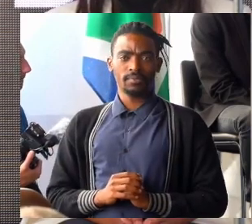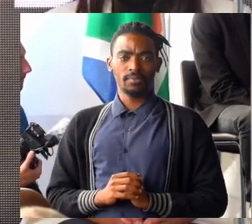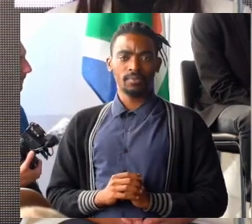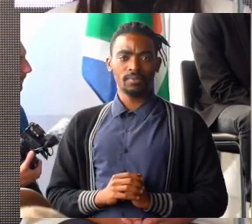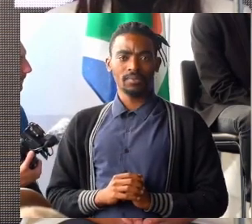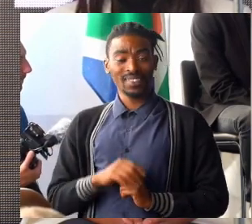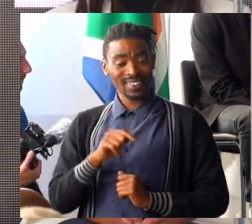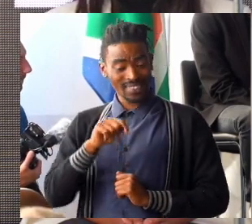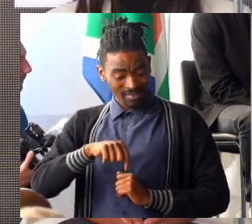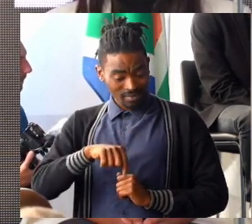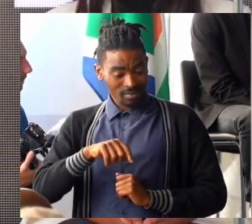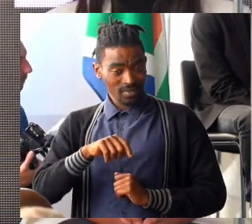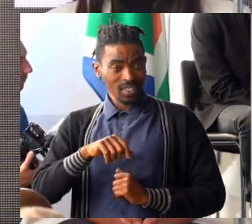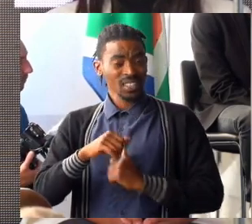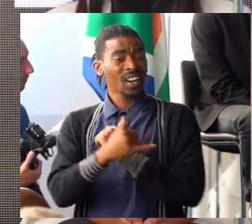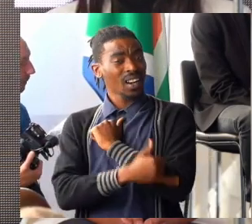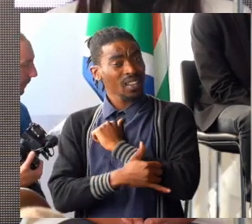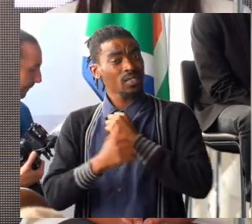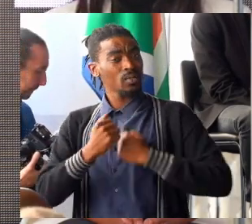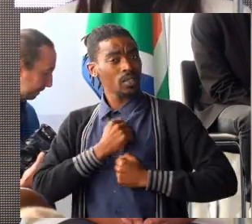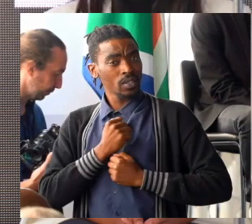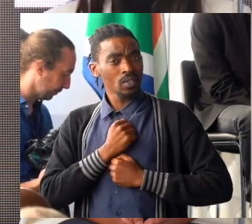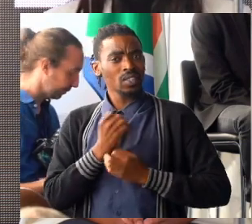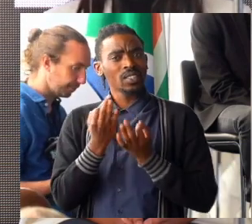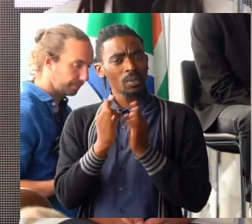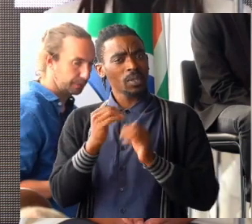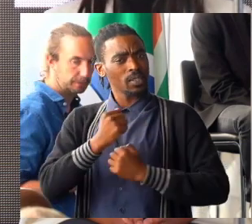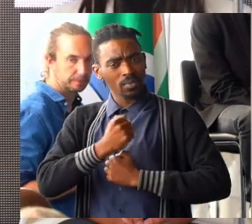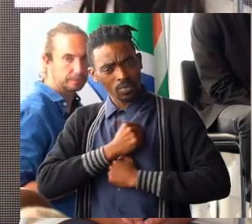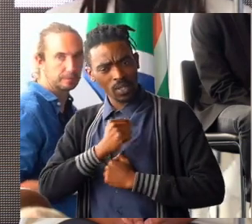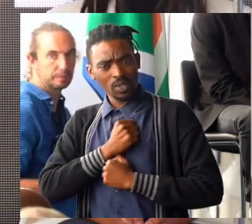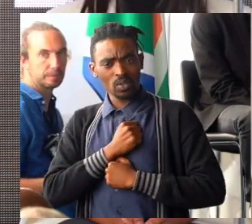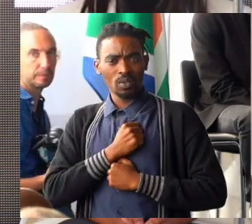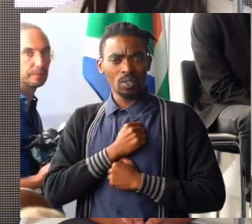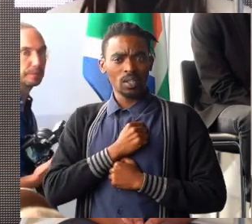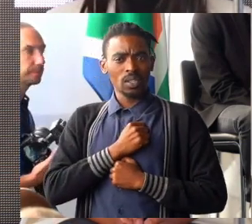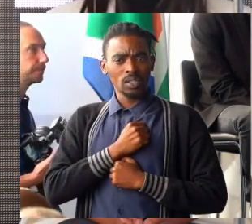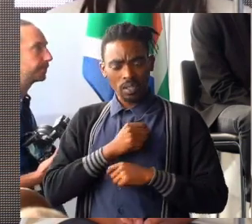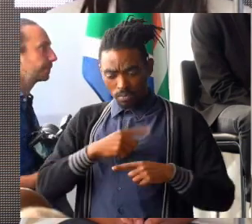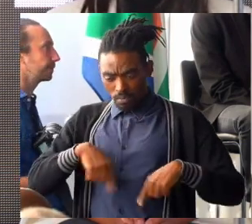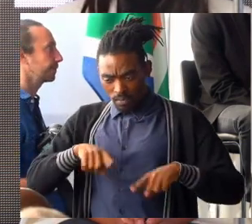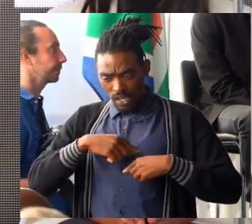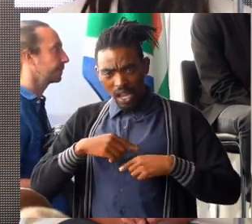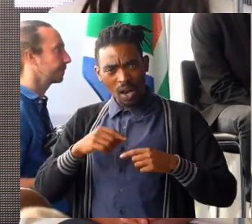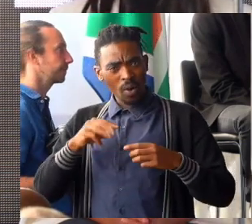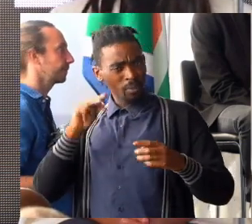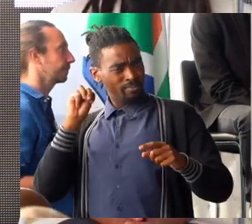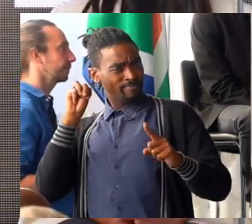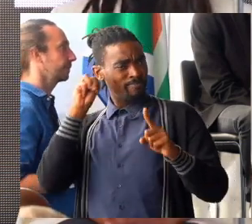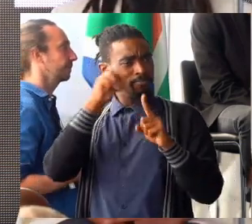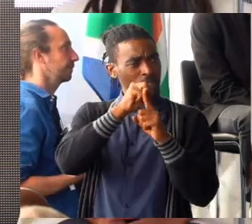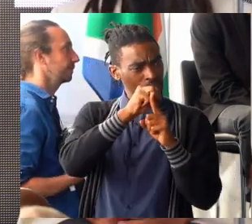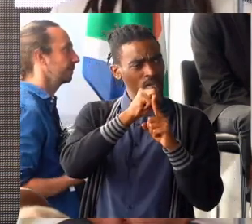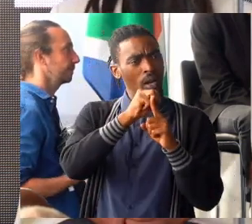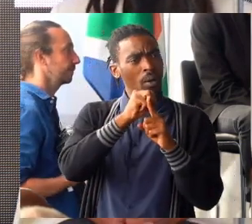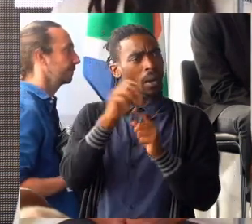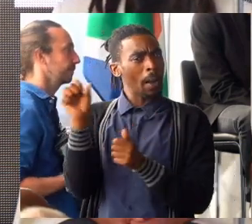This is our country. This is our democracy. It must be a societal mission to return both to the